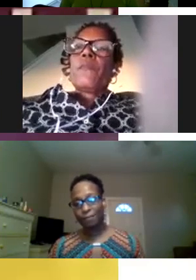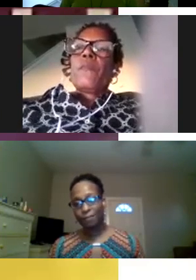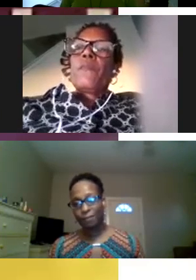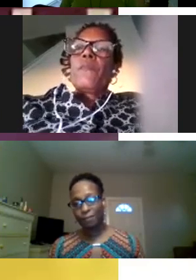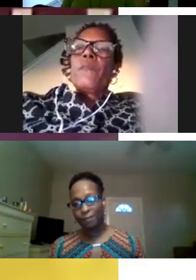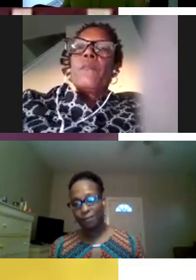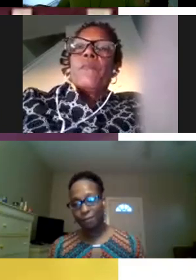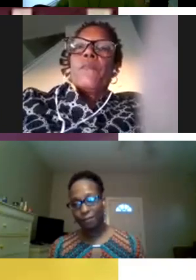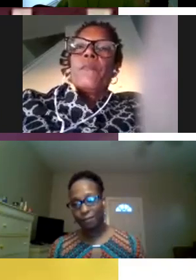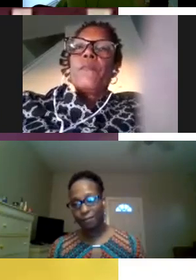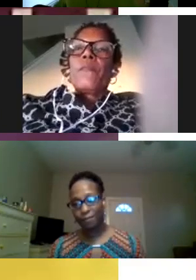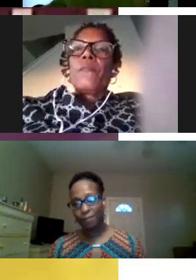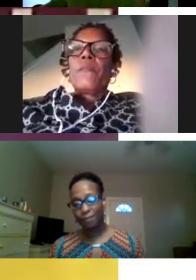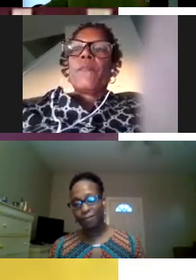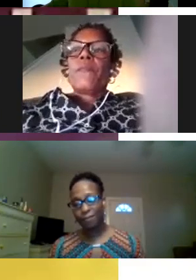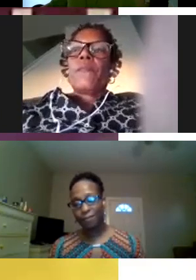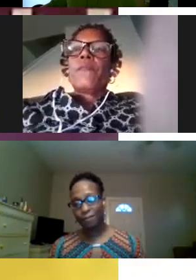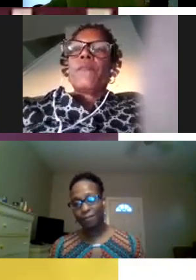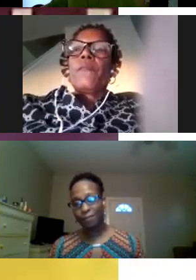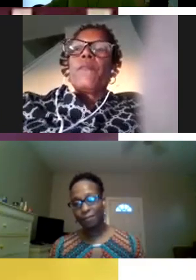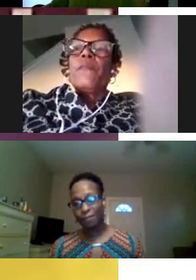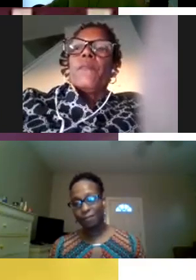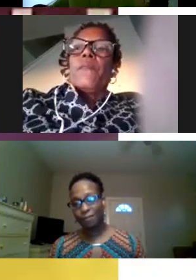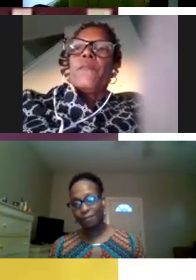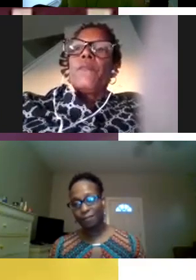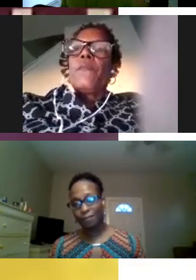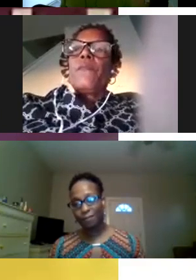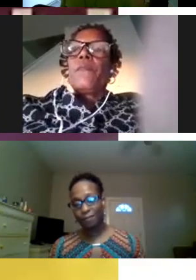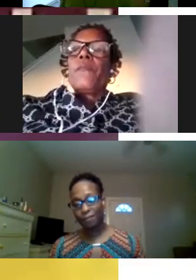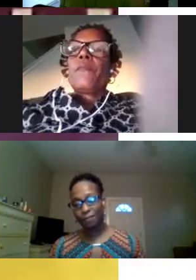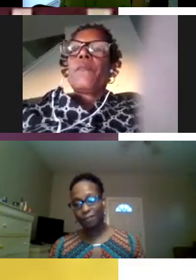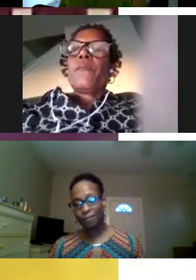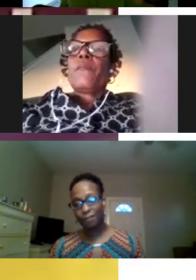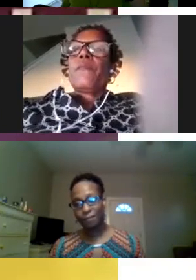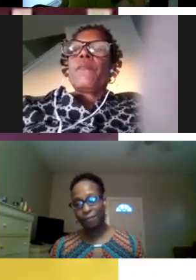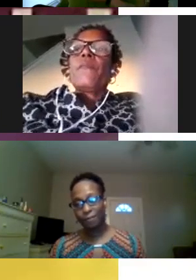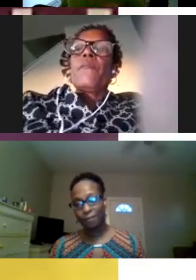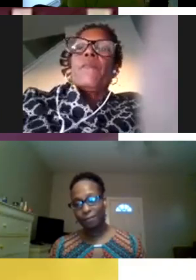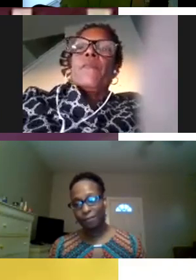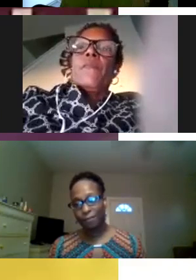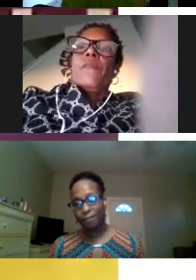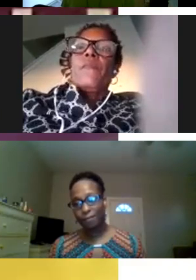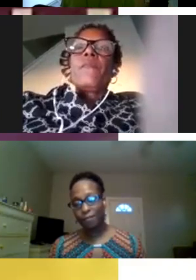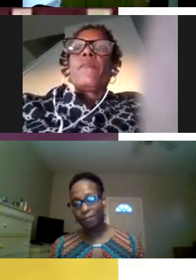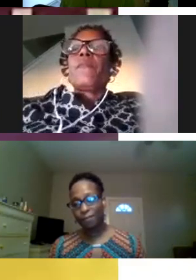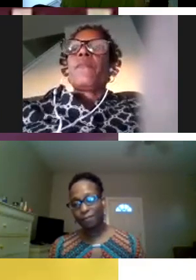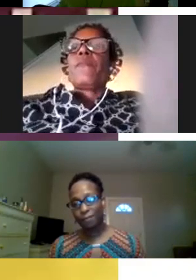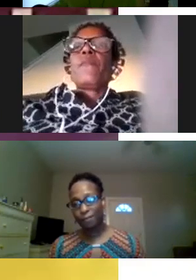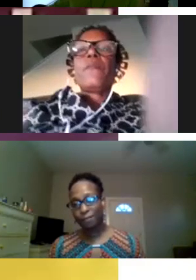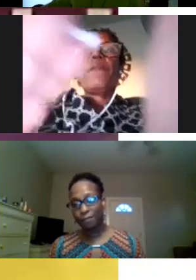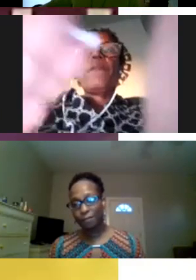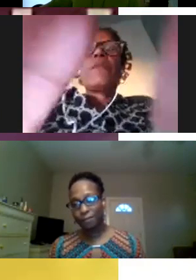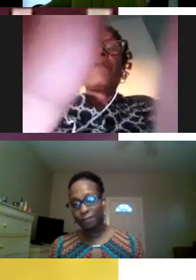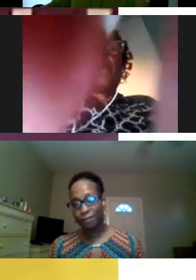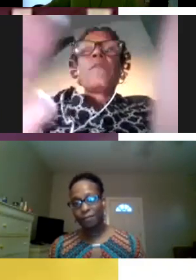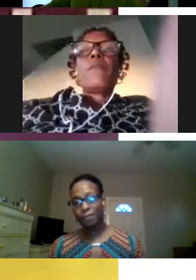to shine a bright light and a focus on how access to healthcare and the demand for universal healthcare is something that